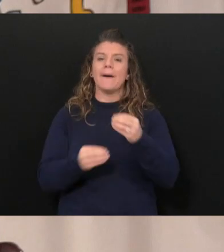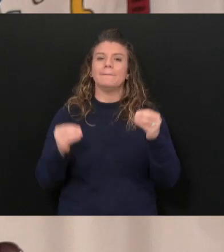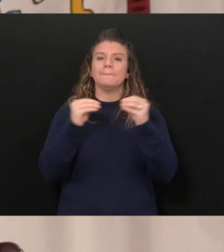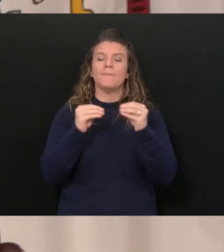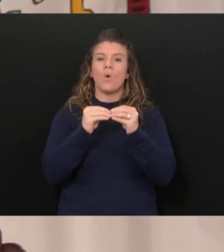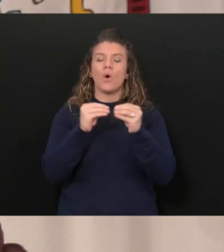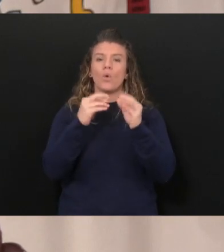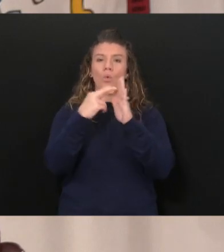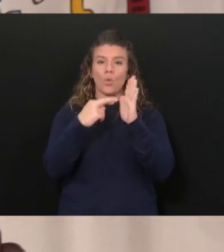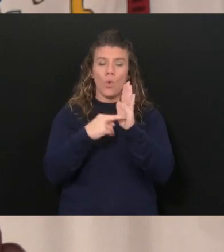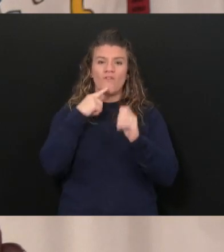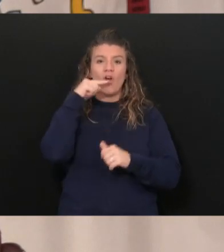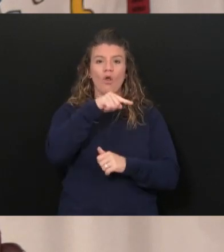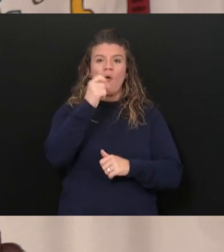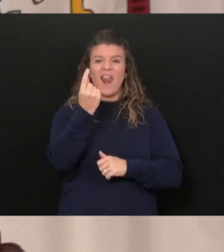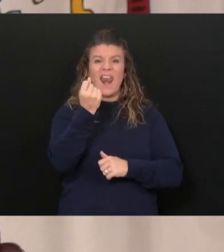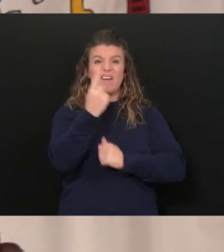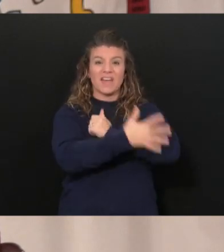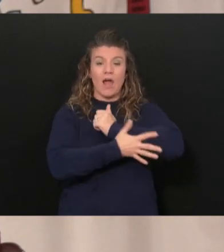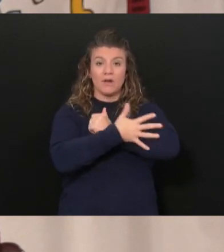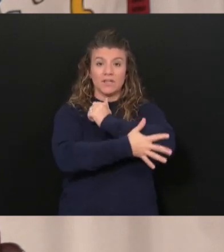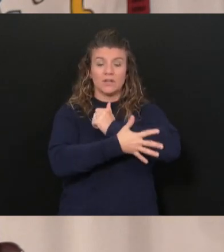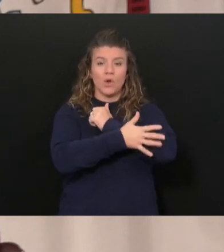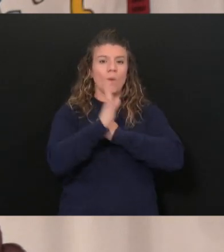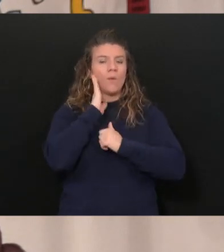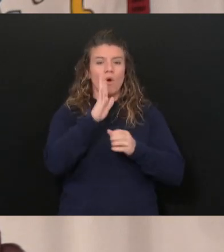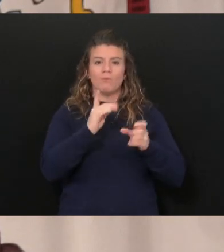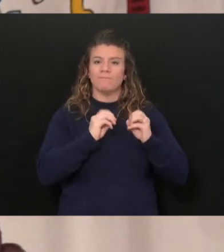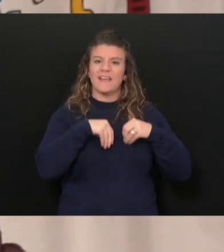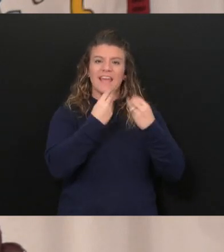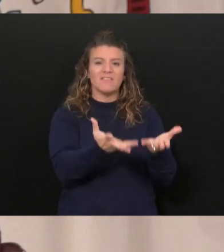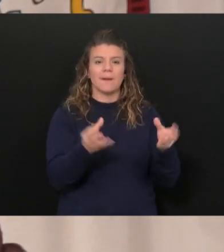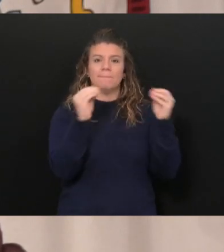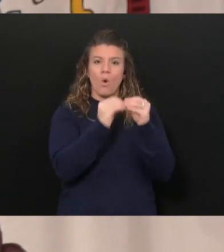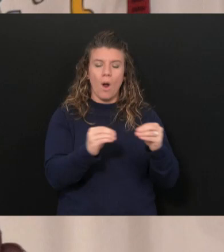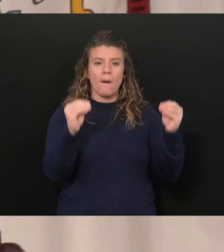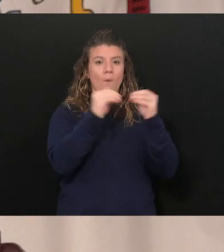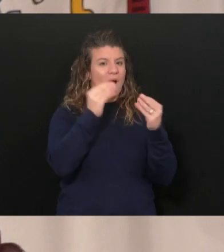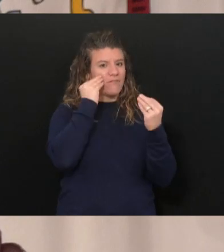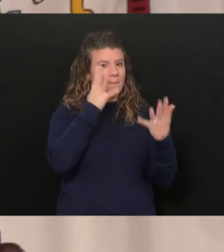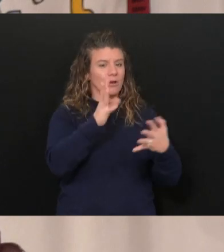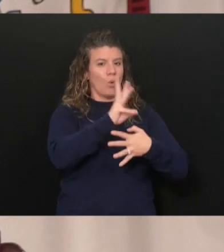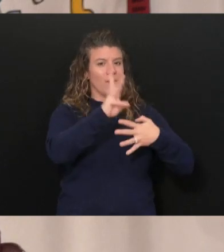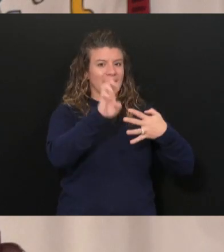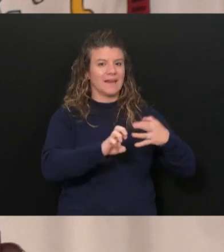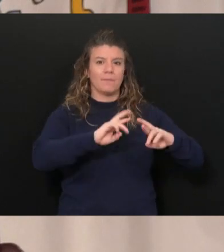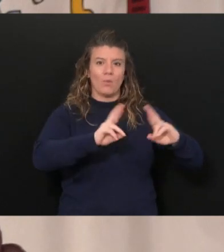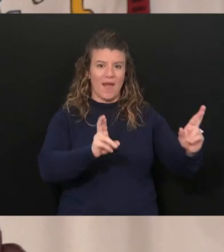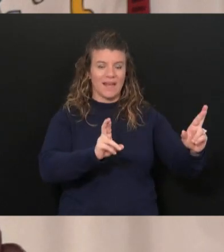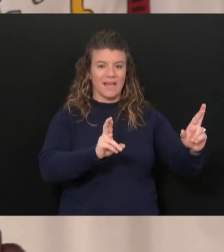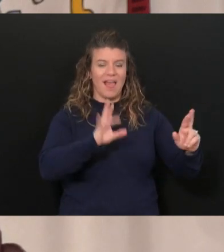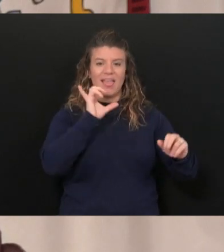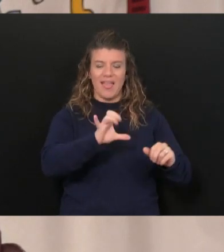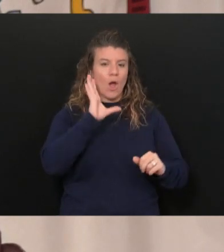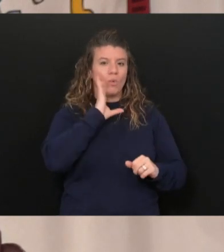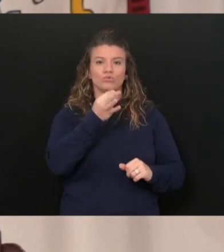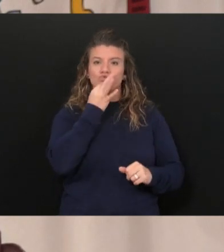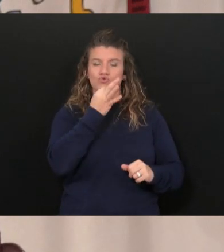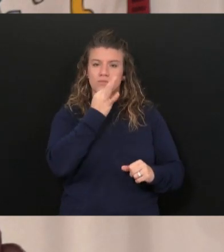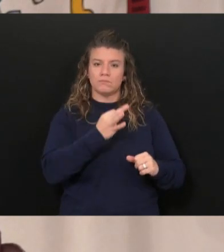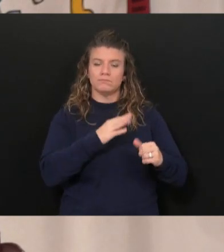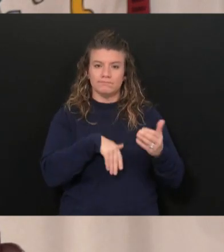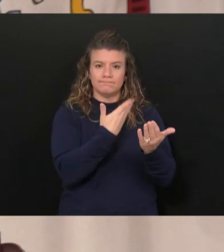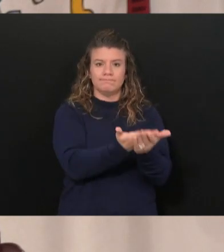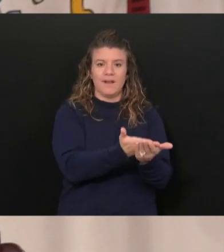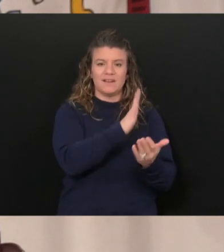to the hotspot counties, and we're going to be soliciting more and more information over the weekend, and so that'll be coming out, over